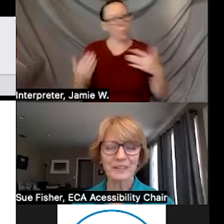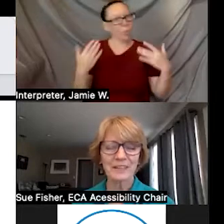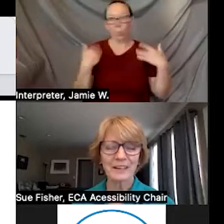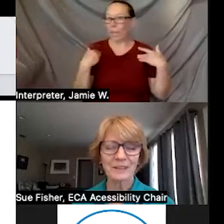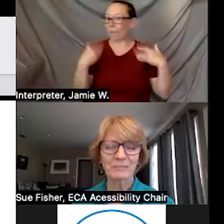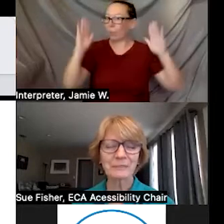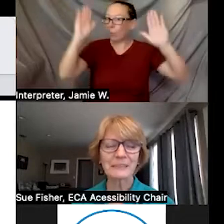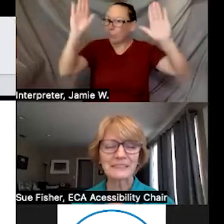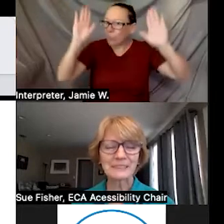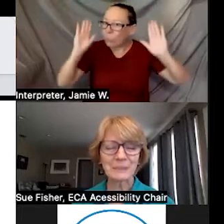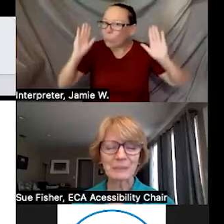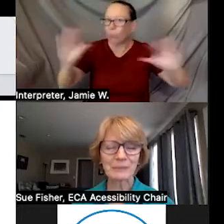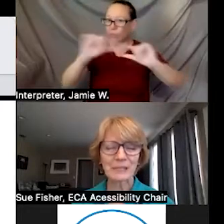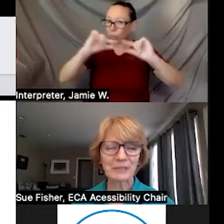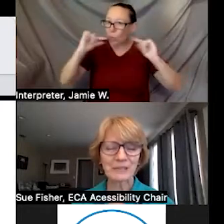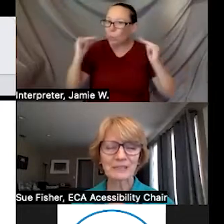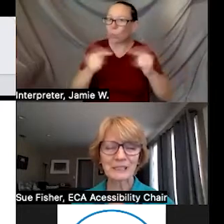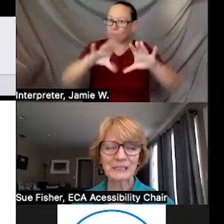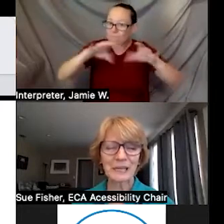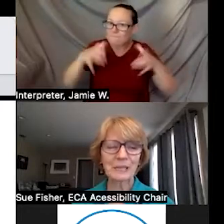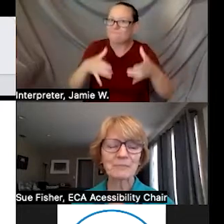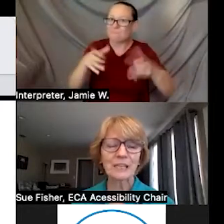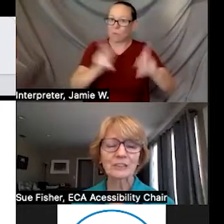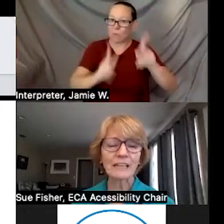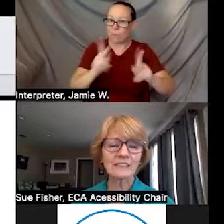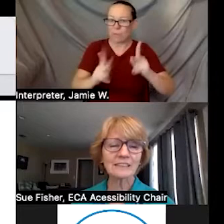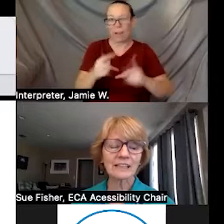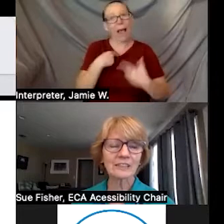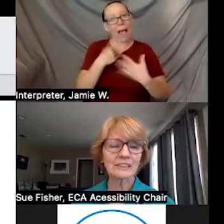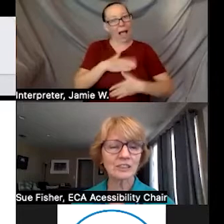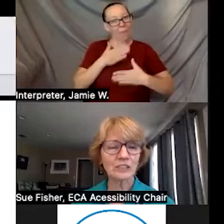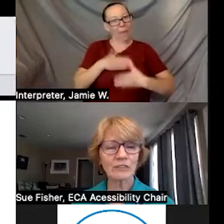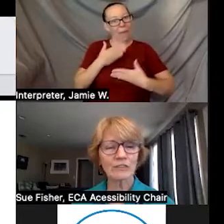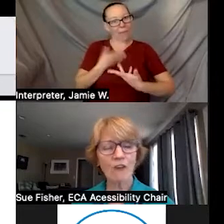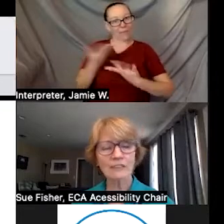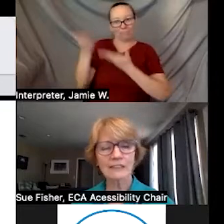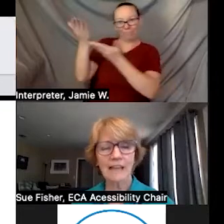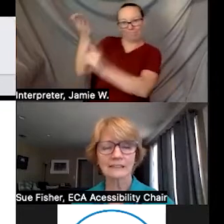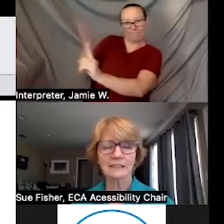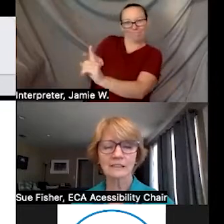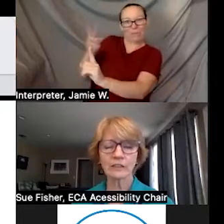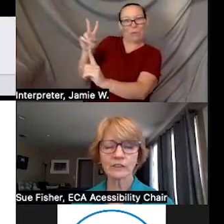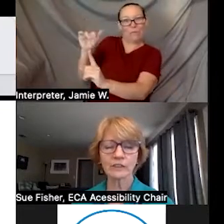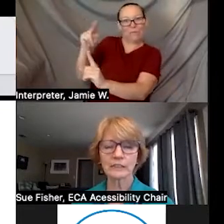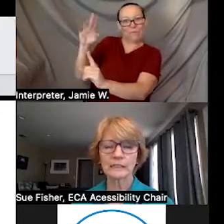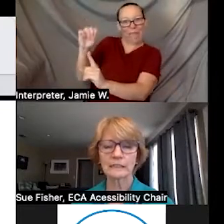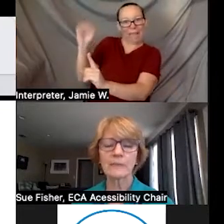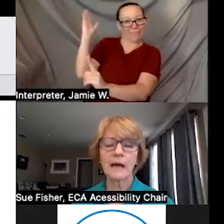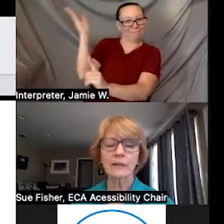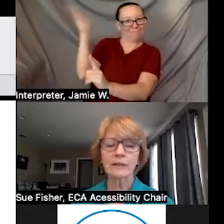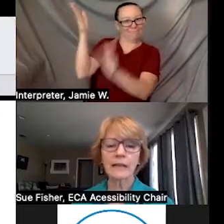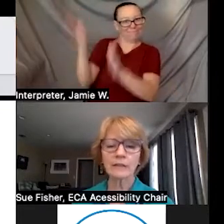very pleased to be able to hear Vance again today. So Vance Taylor is the Chief of Office and Access and Functional